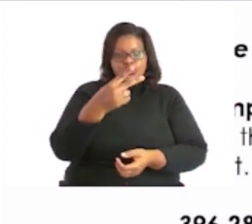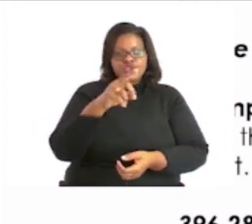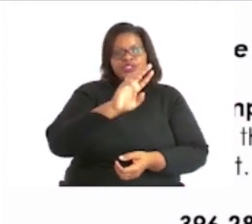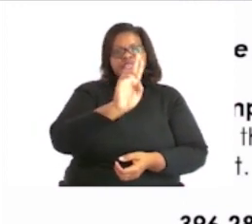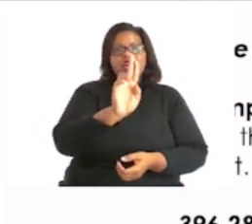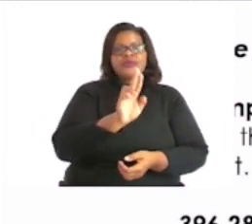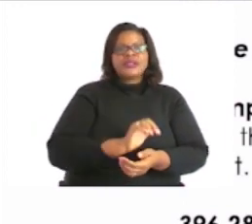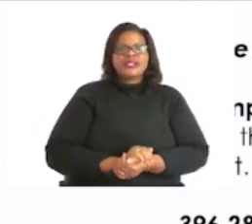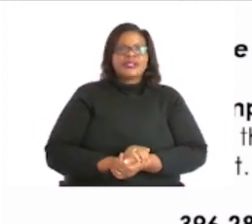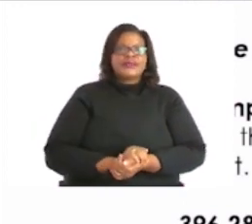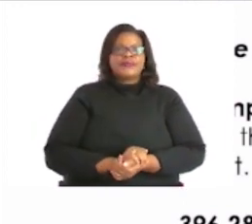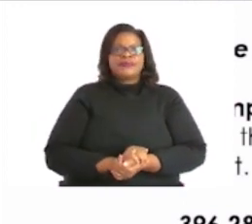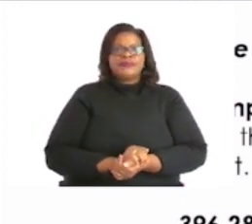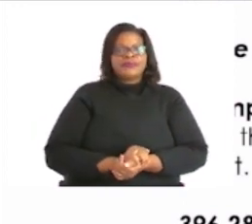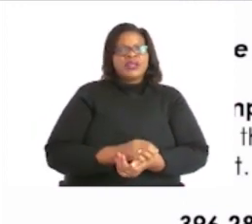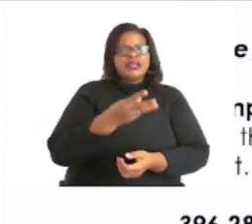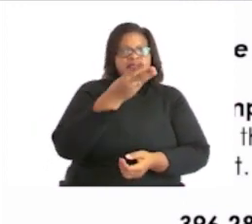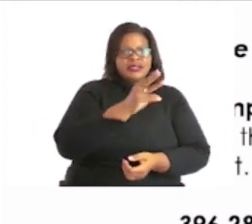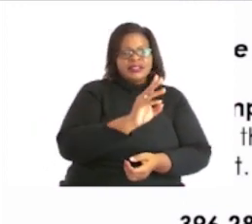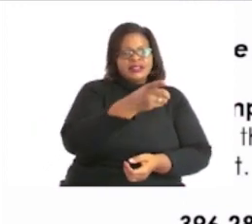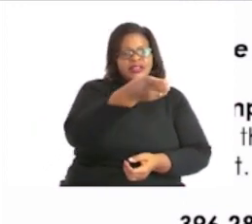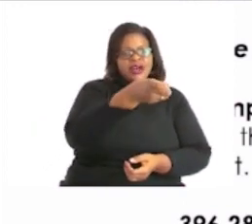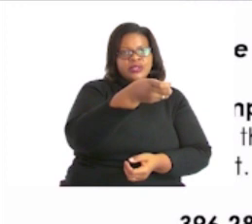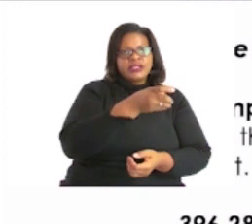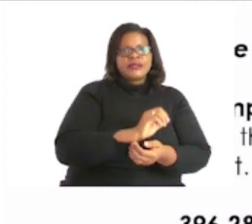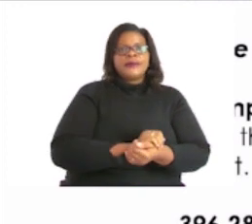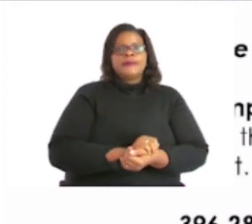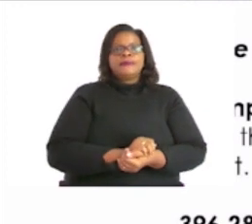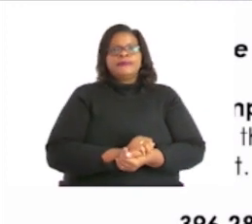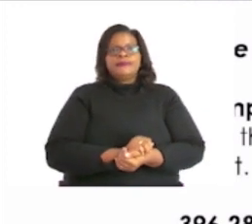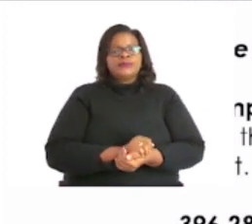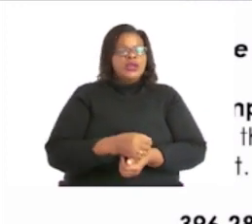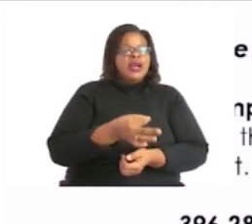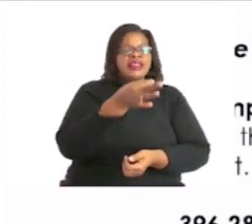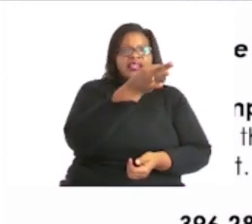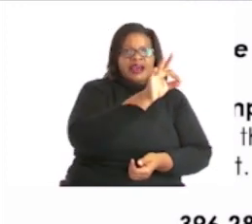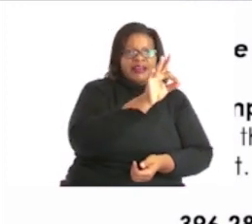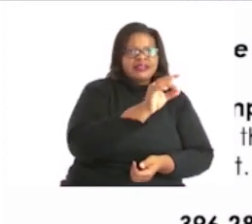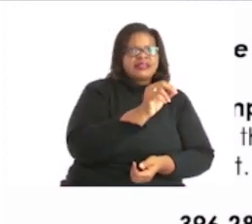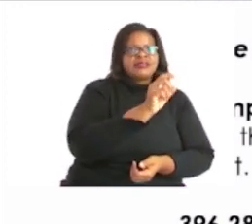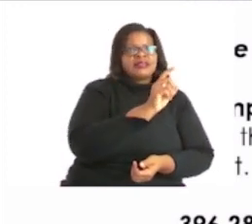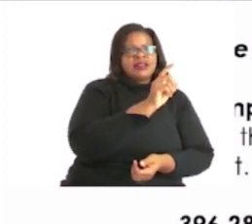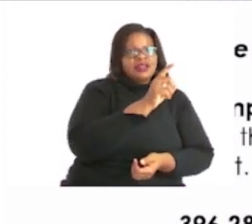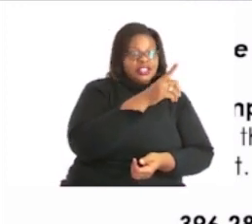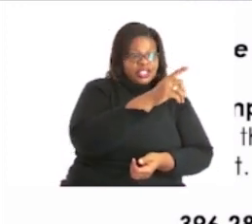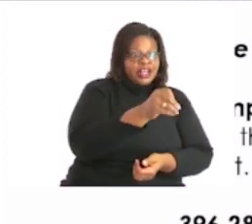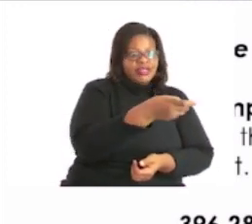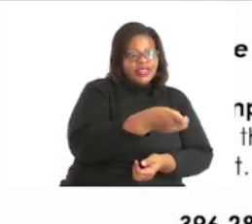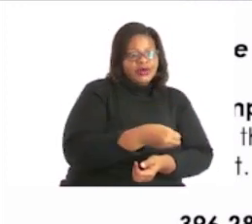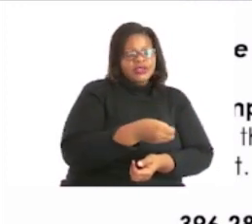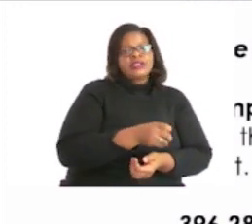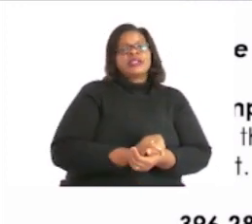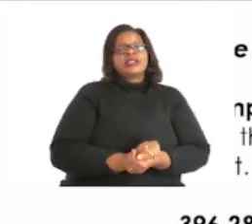is 100, the 6 is 1,000, the 9 is 10,000, and